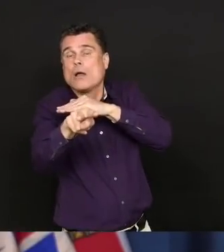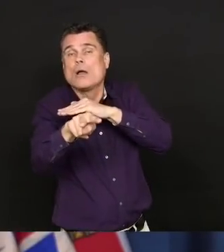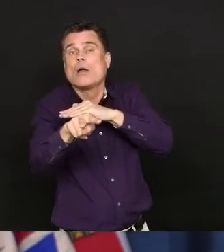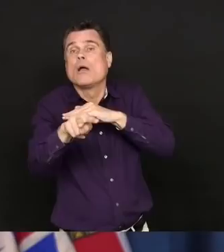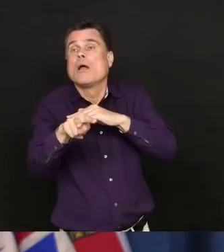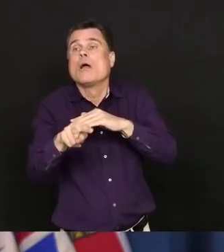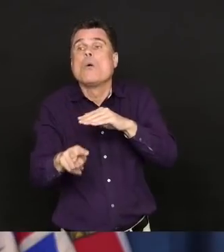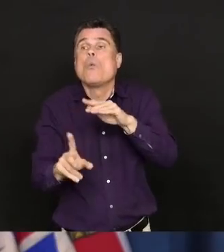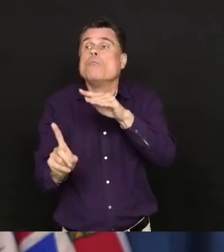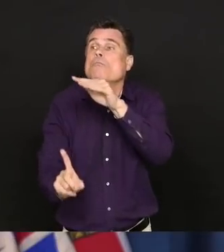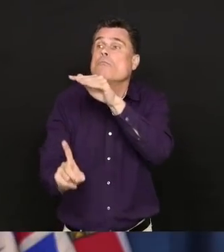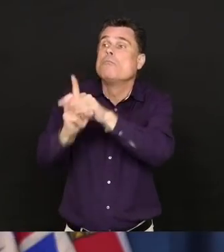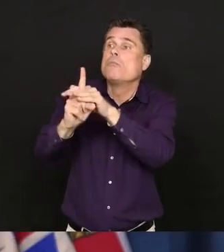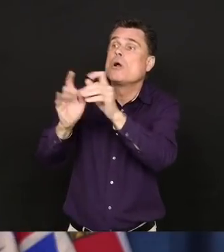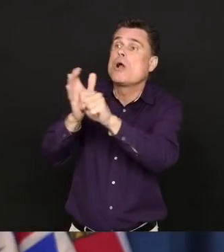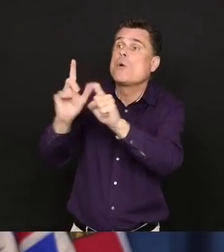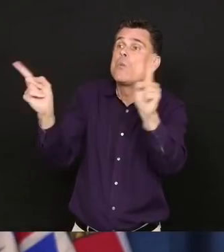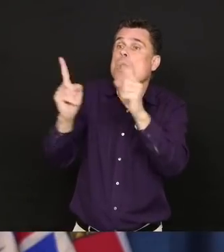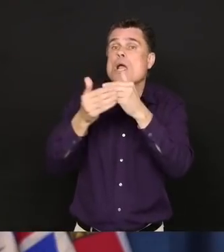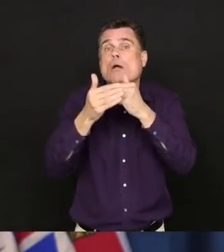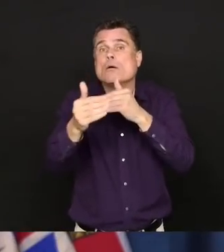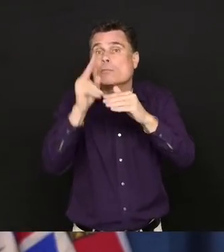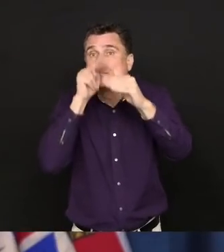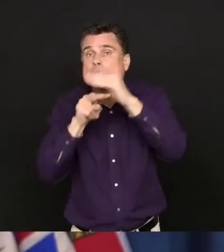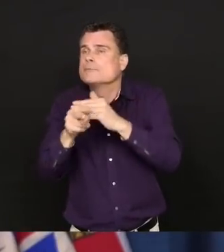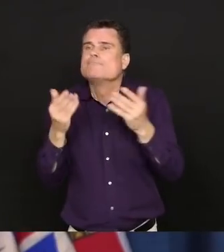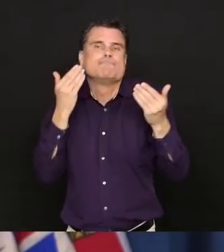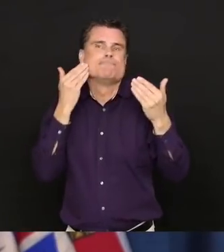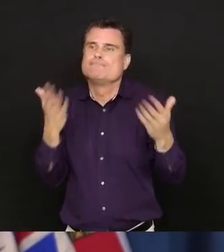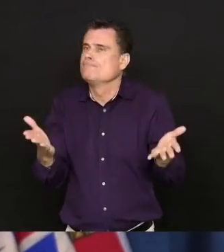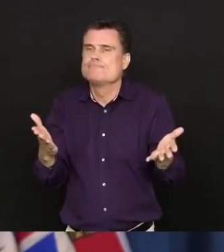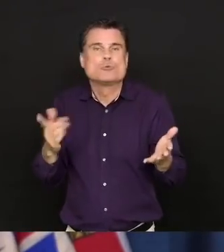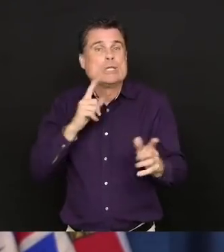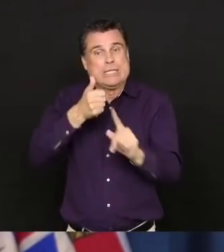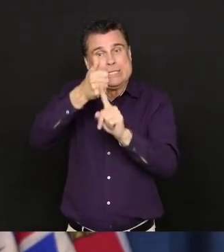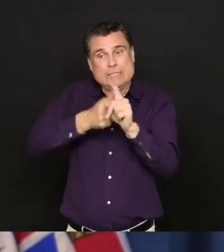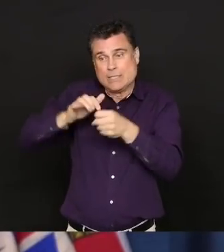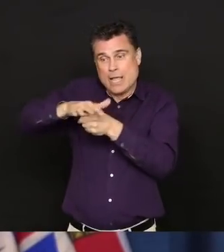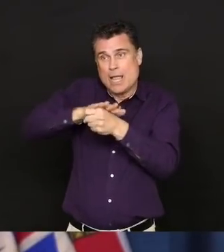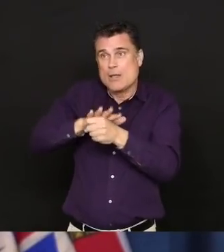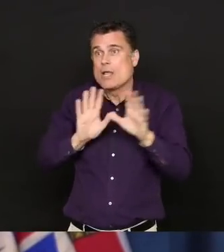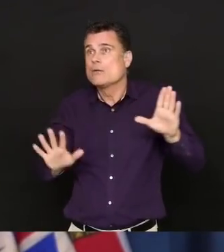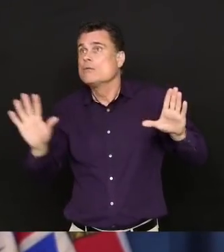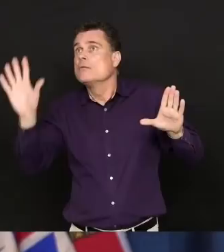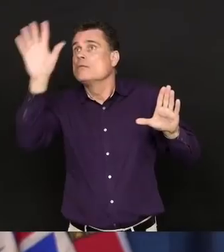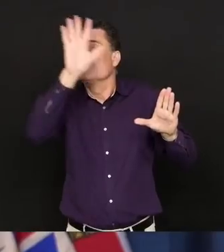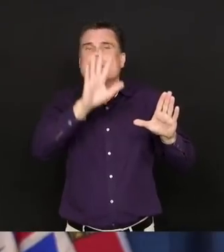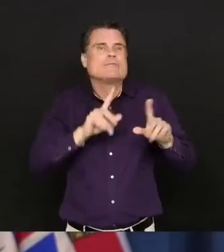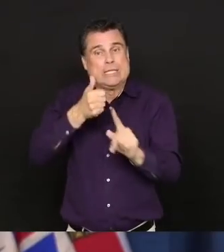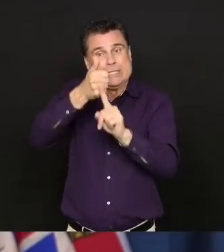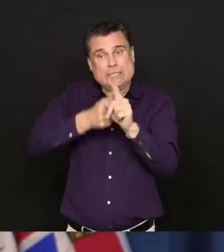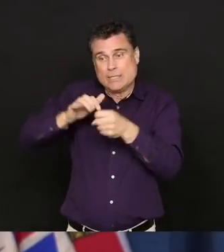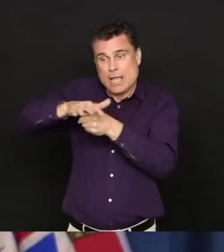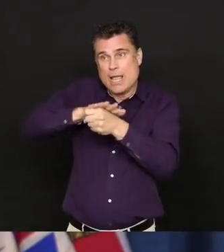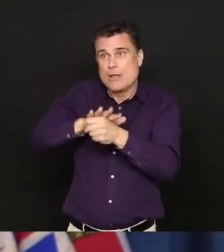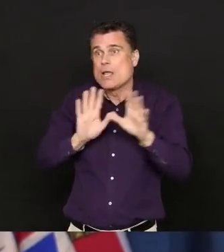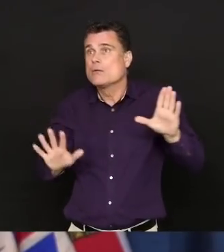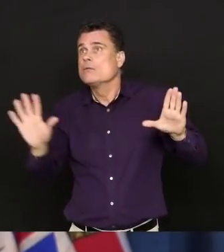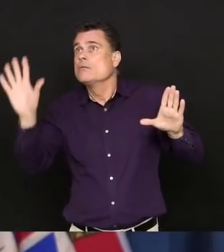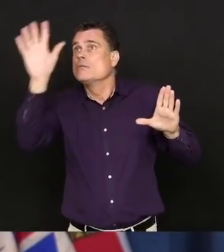quite different. So in the Lower Mainland, we know that the outbreak has been driven by,